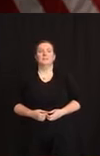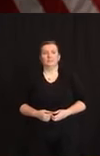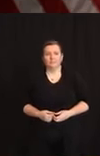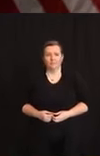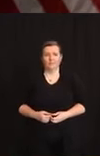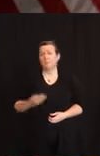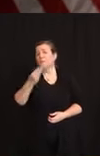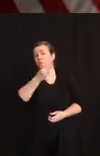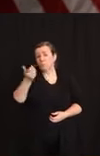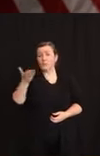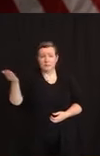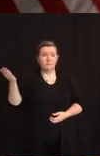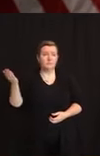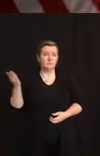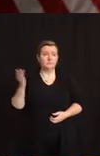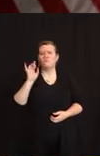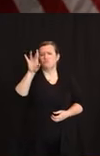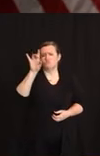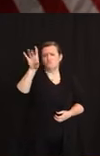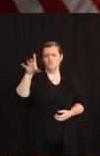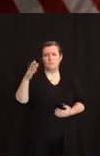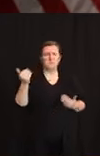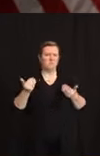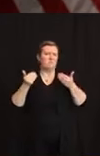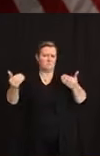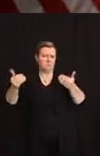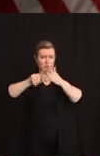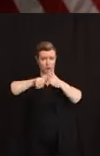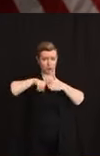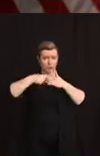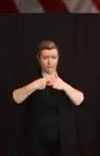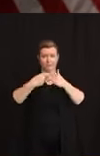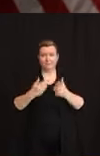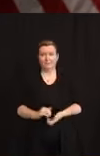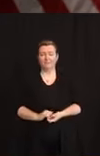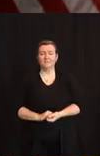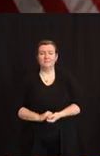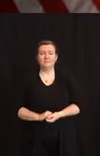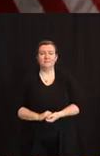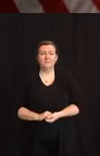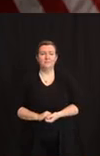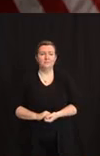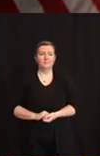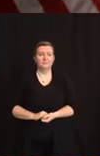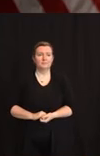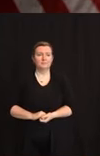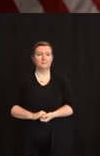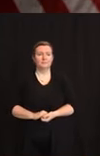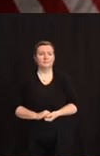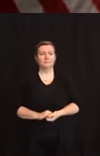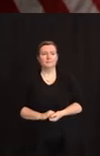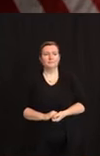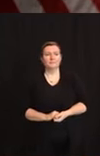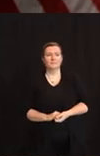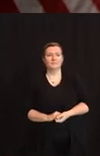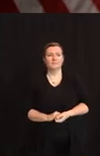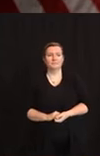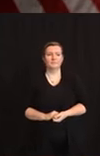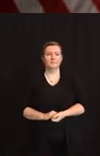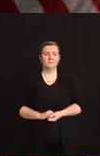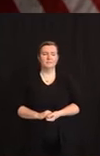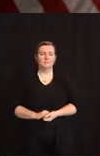everyone. Before we jump in, other than mask updates, I want to wish one of my predecessors, a guy who's been a mentor